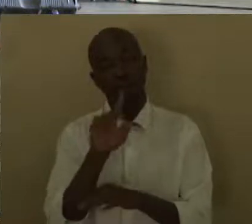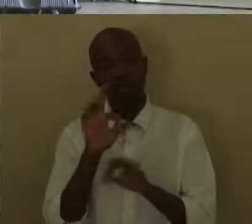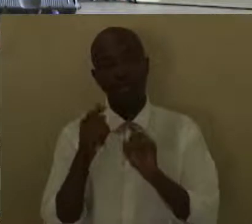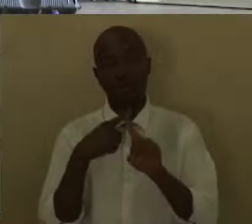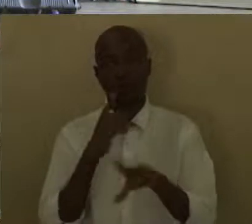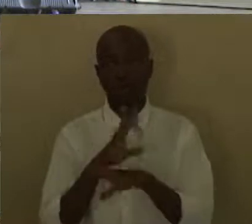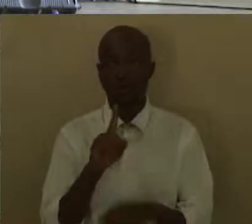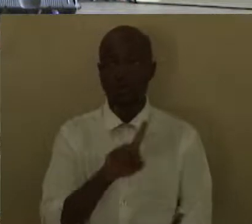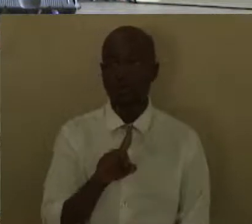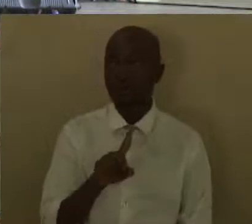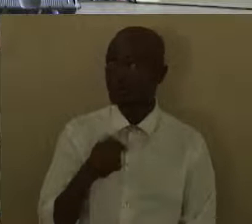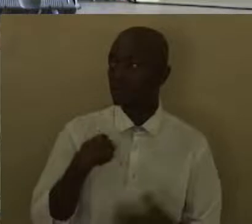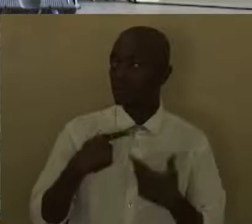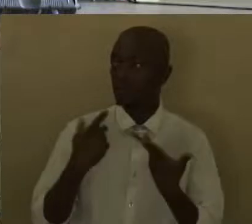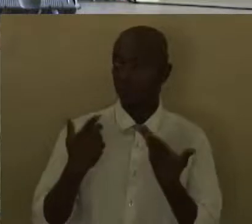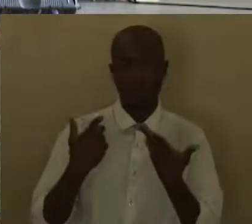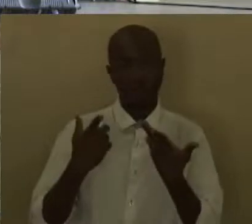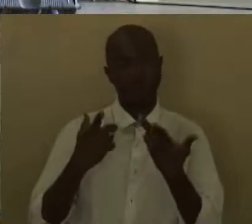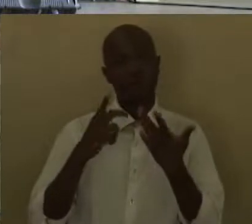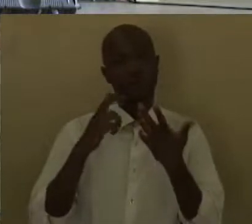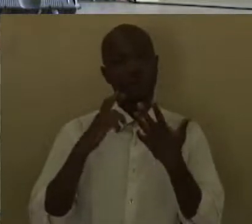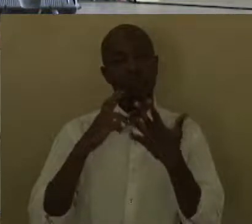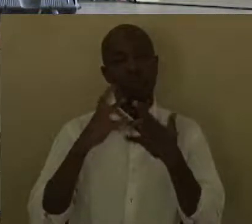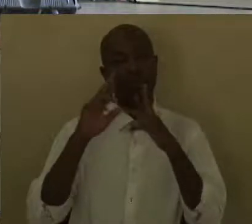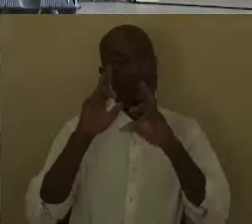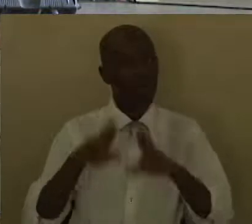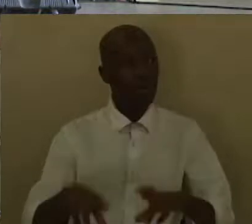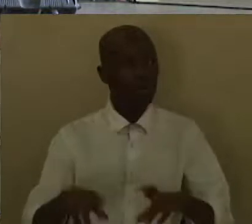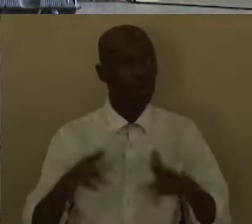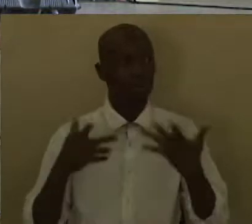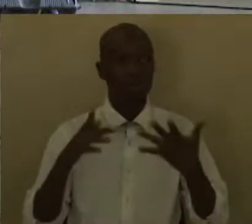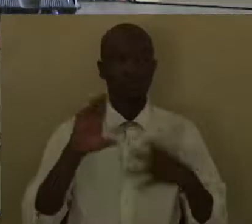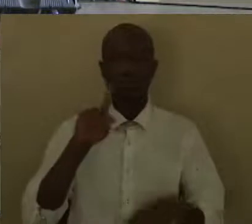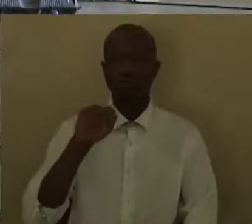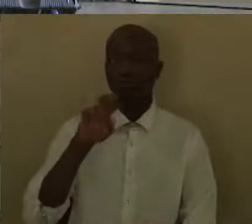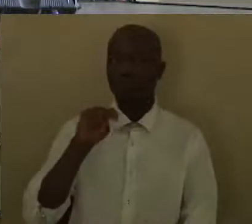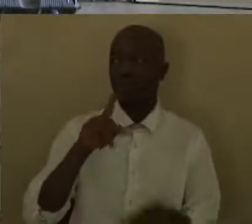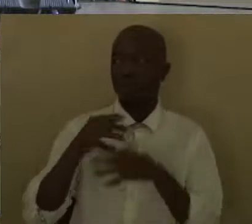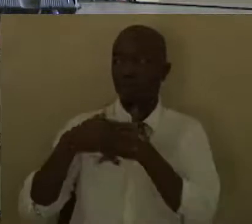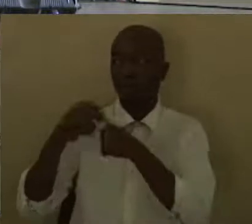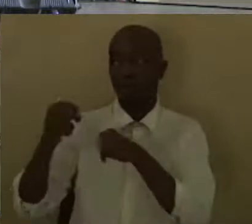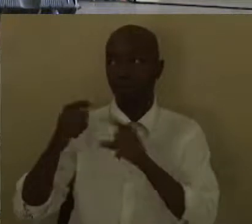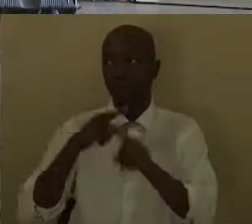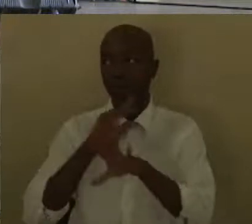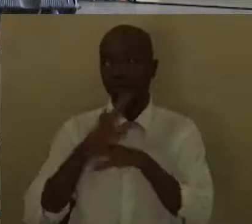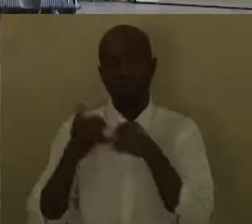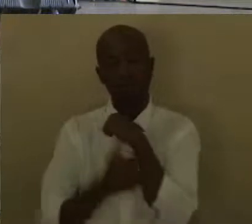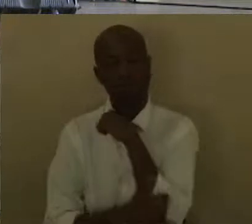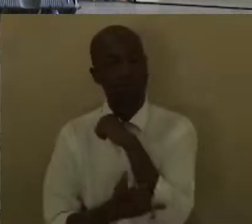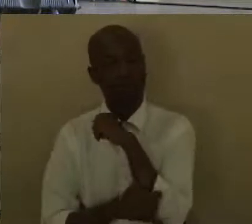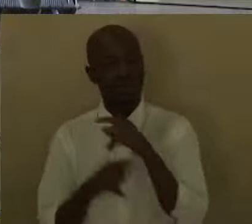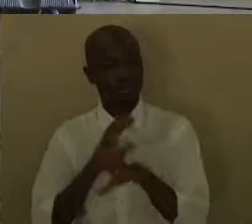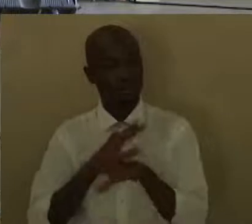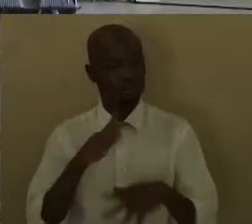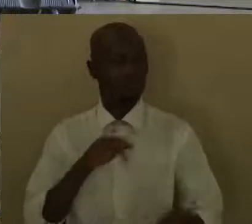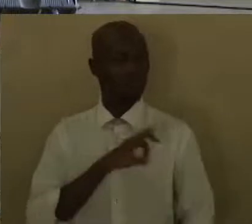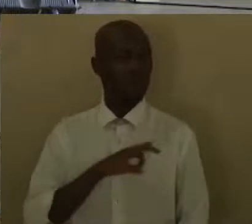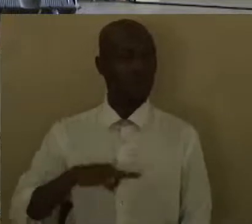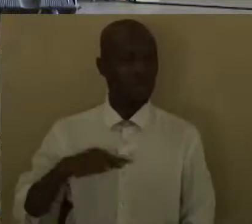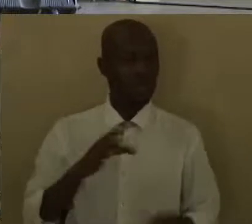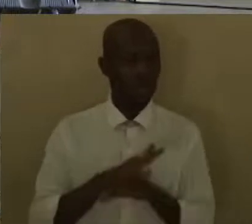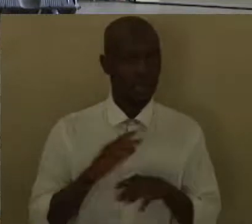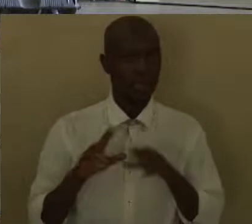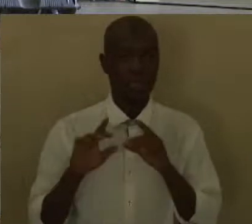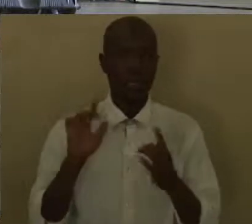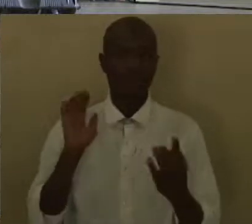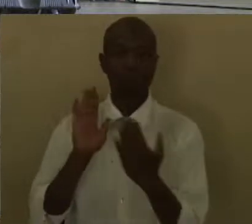from Honorable Dolile Dwaba, who's out of the country on legislature business, and the other apologies